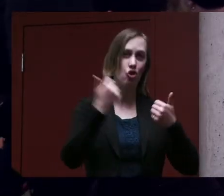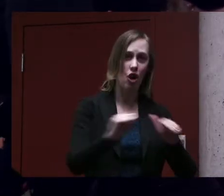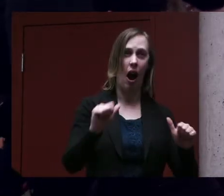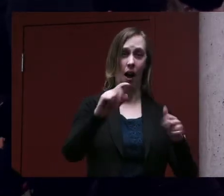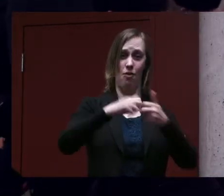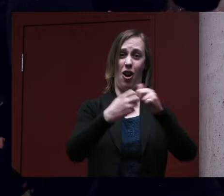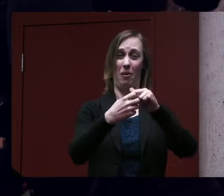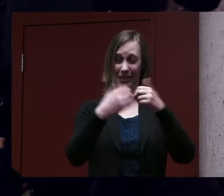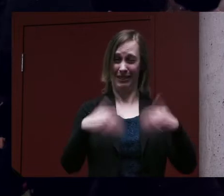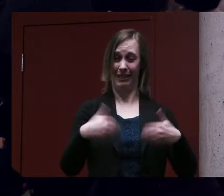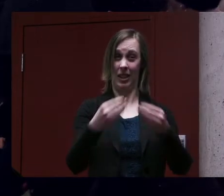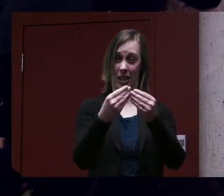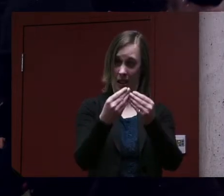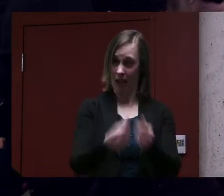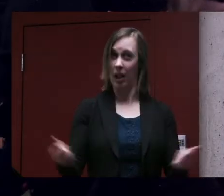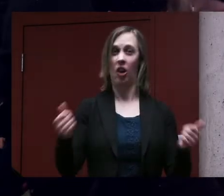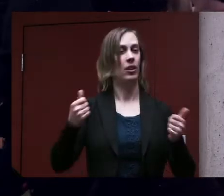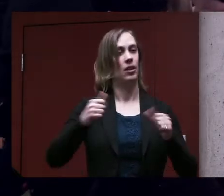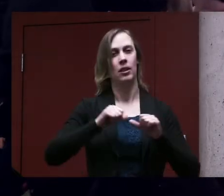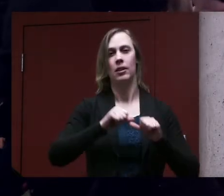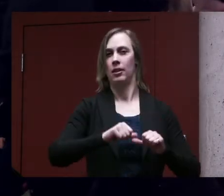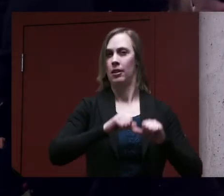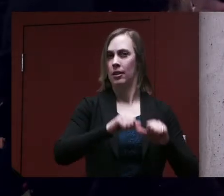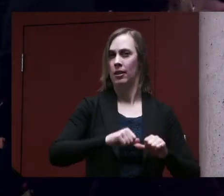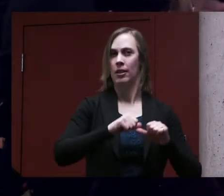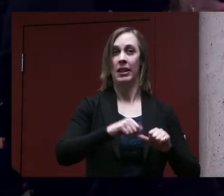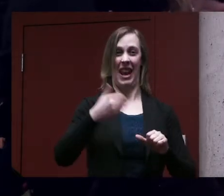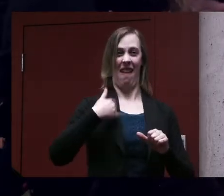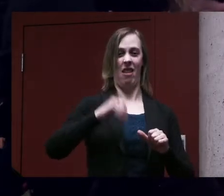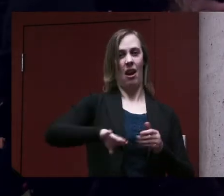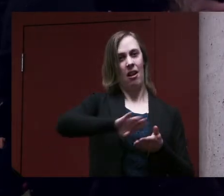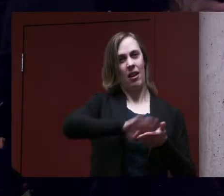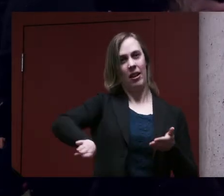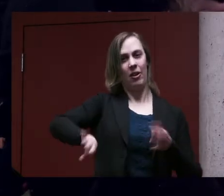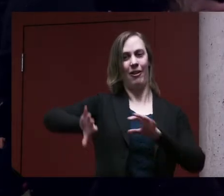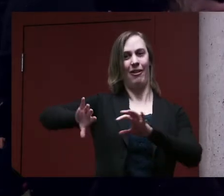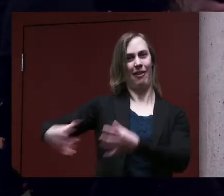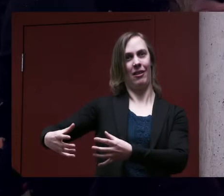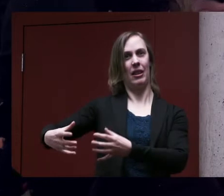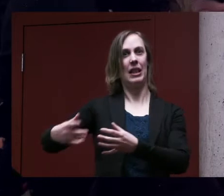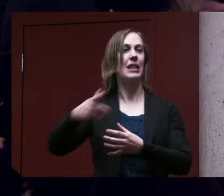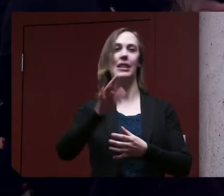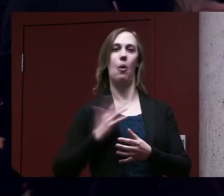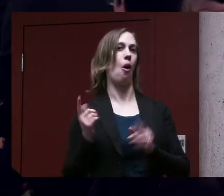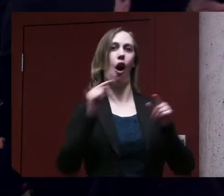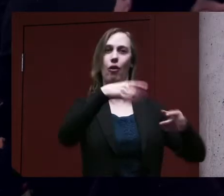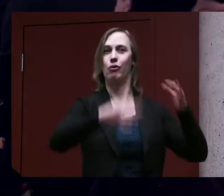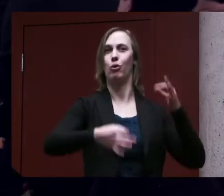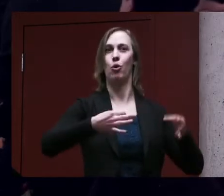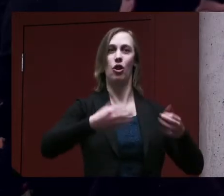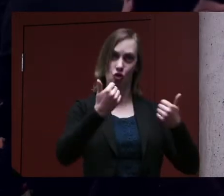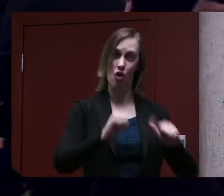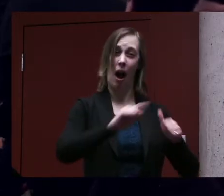the problem of exclusion and segregation in any way possible other than litigation. But at the end